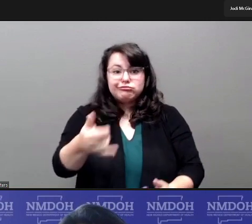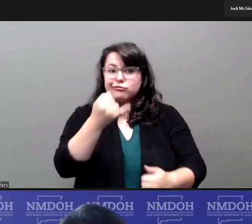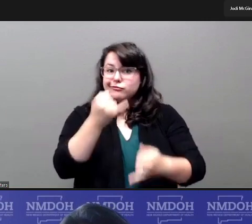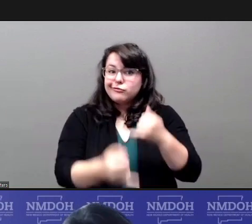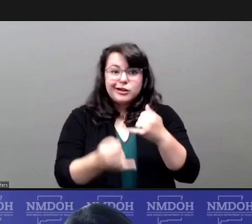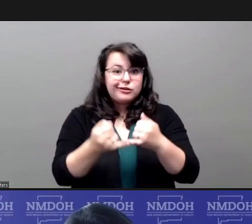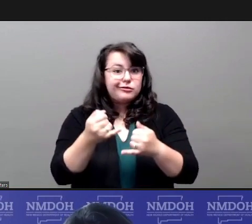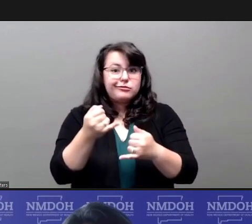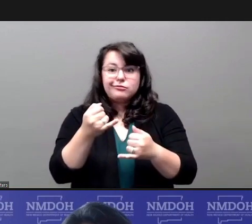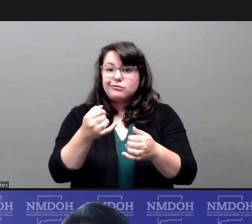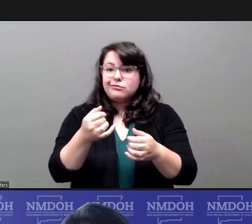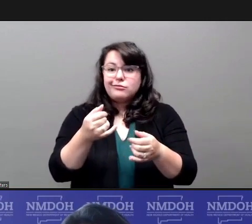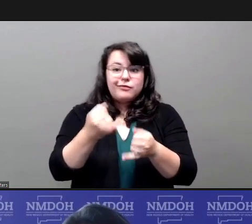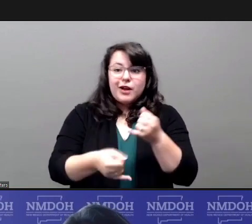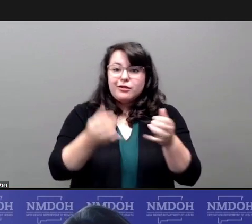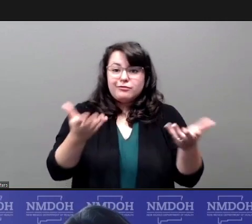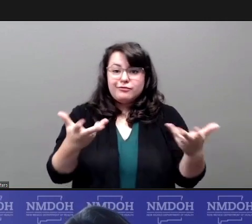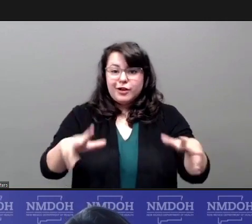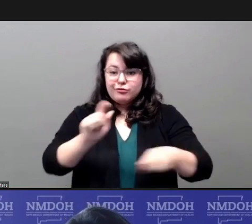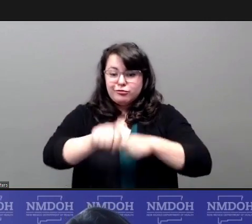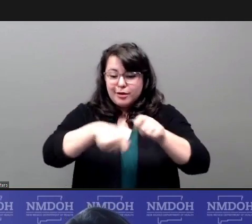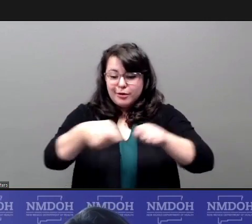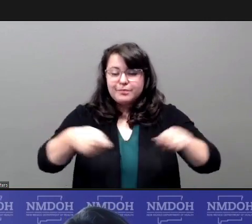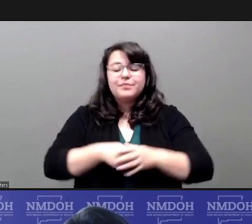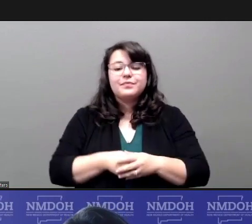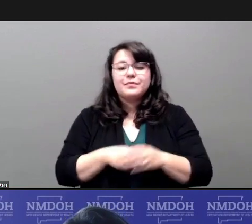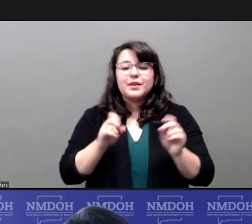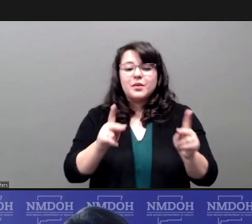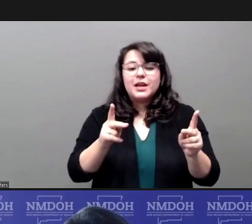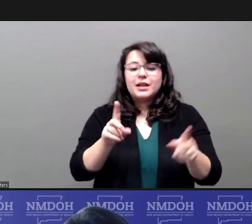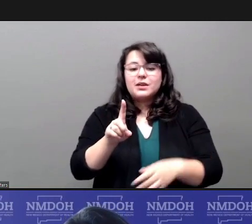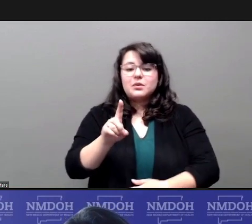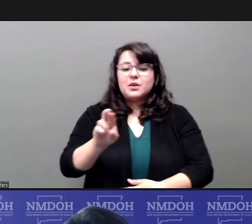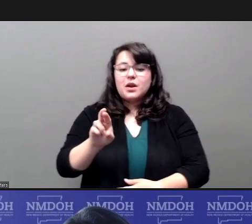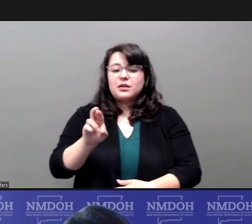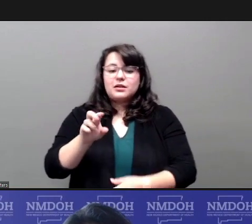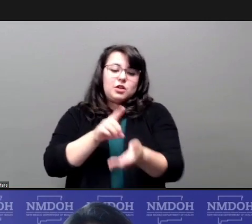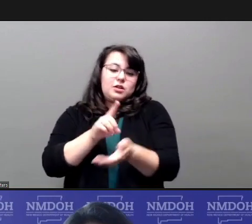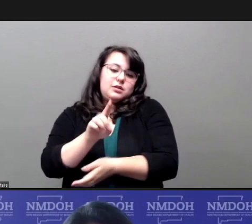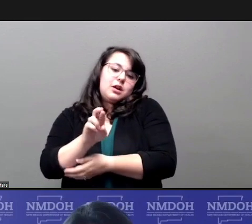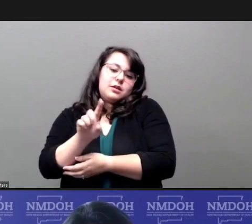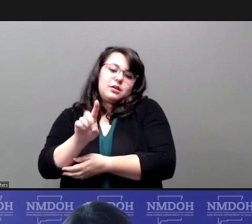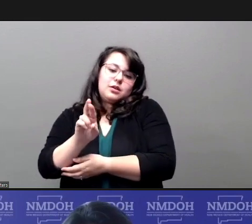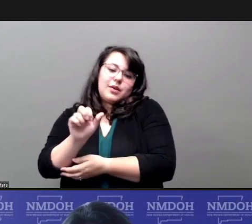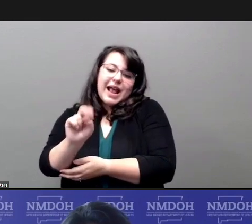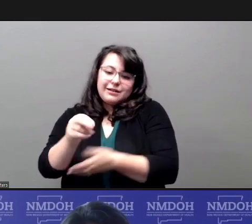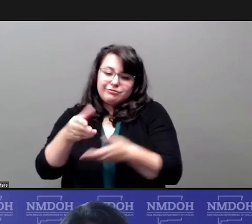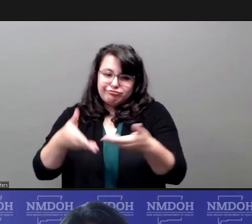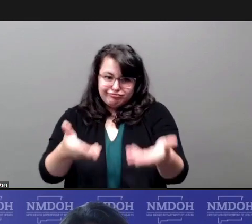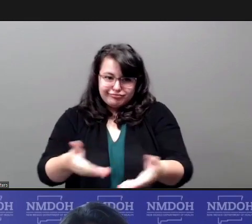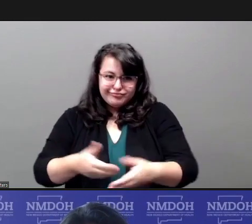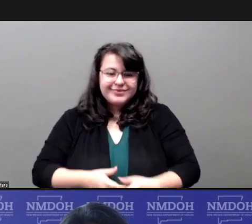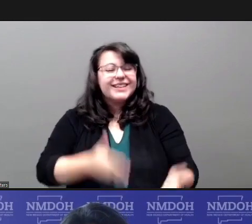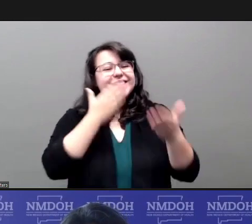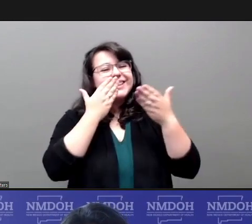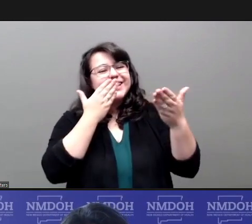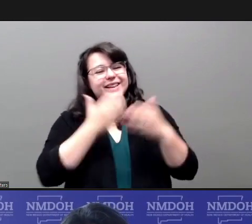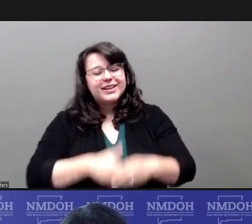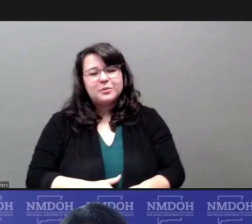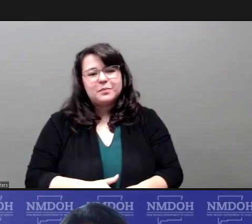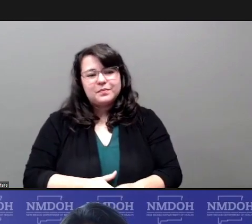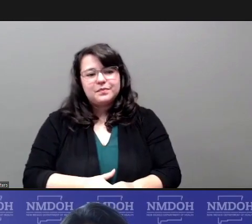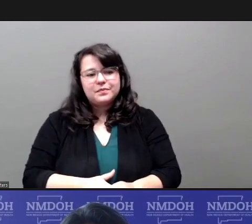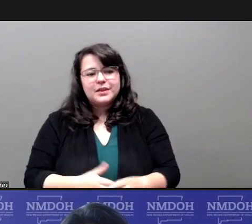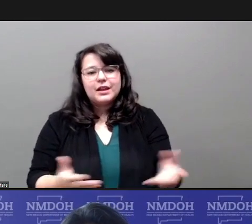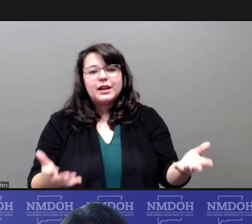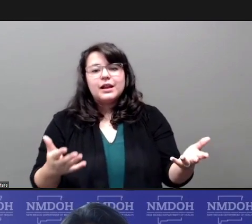words. Let's start with Dr. Duran, coming to you live from the front lines. Thank you. You know, I'm